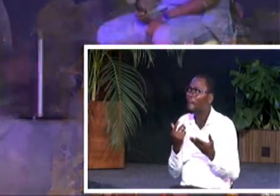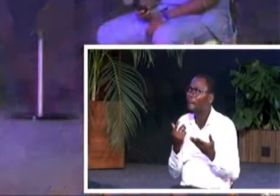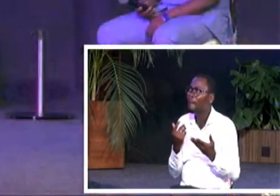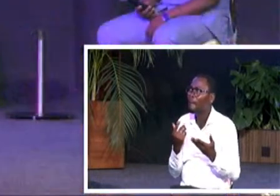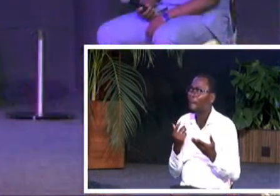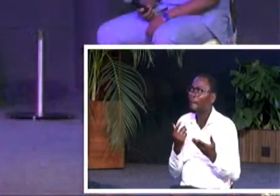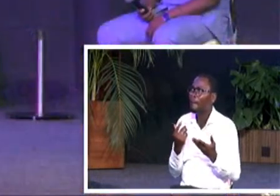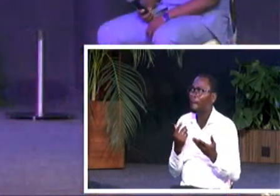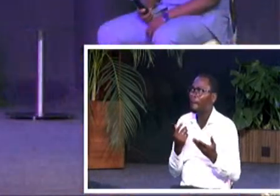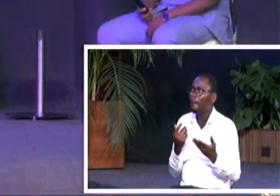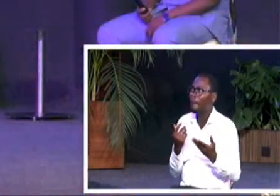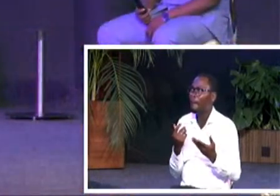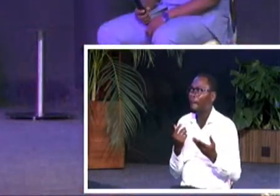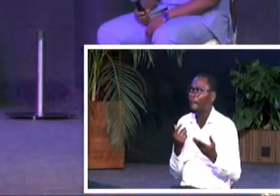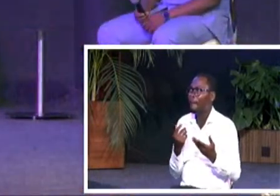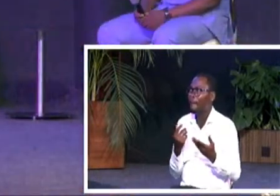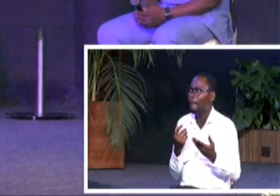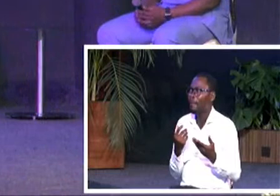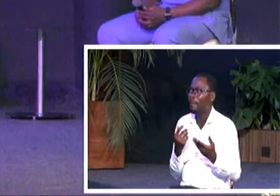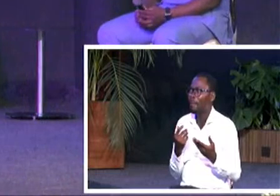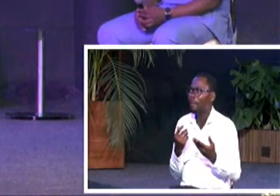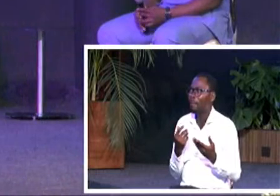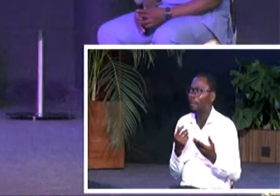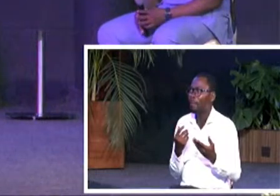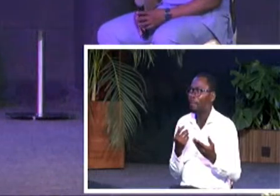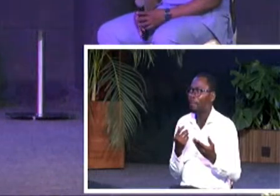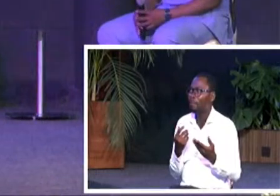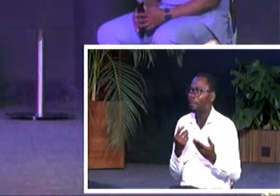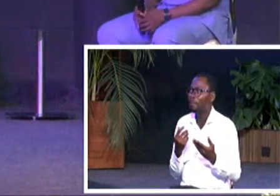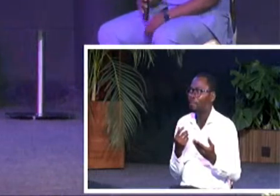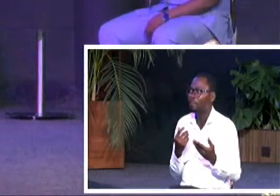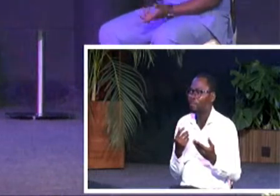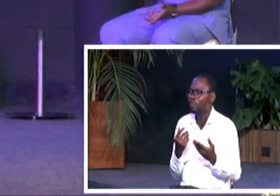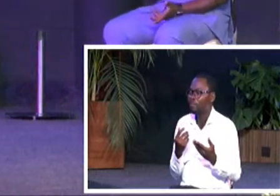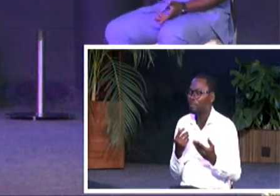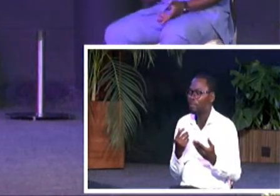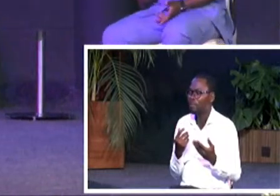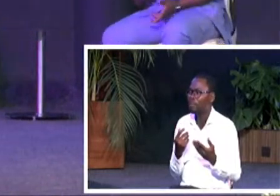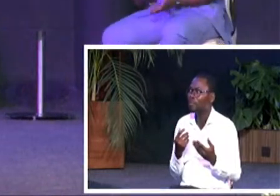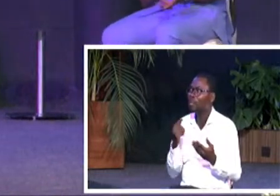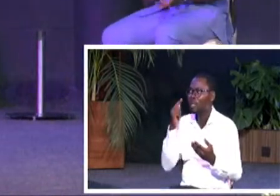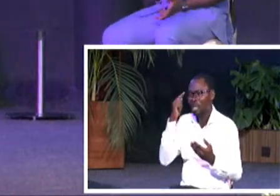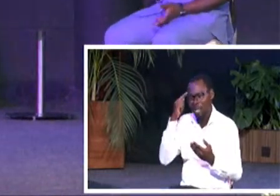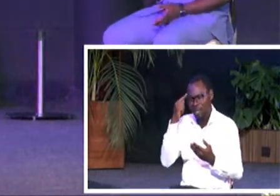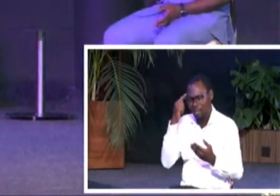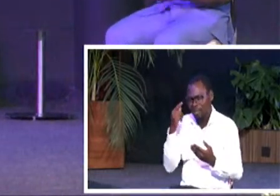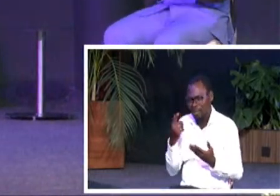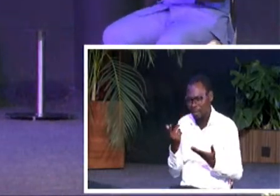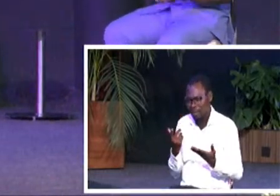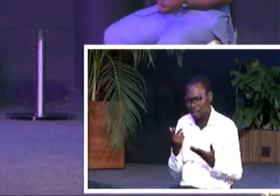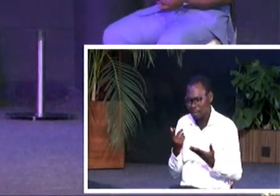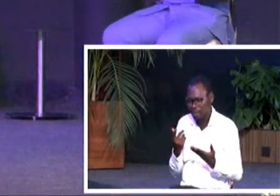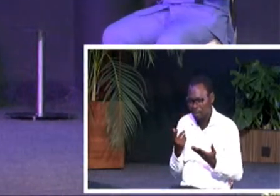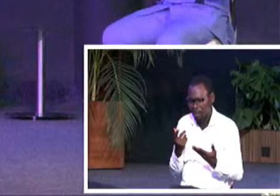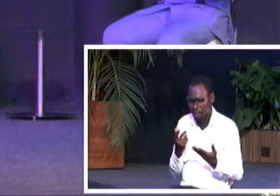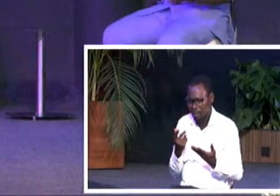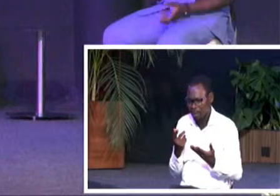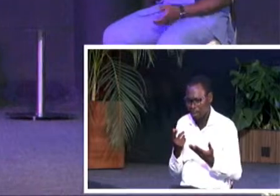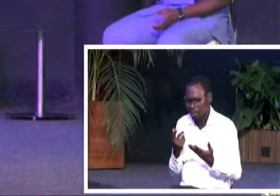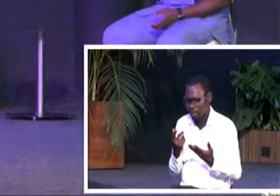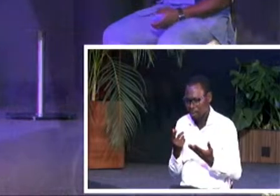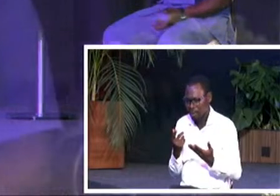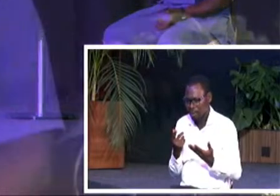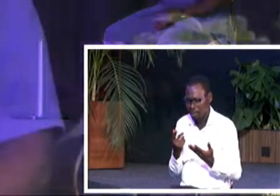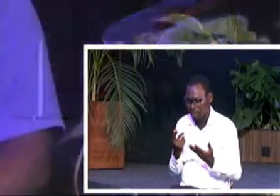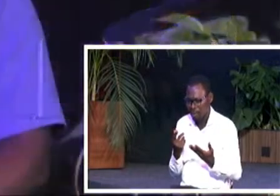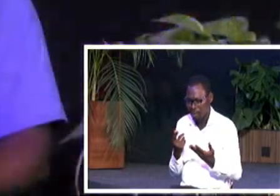but I'm hearing these things and realizing that what I know is totally outdated, what should they do? I think you just make inquiries. Go to the schools where